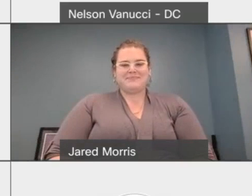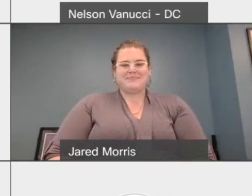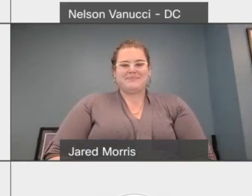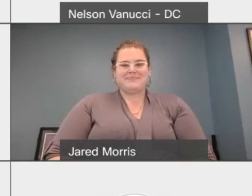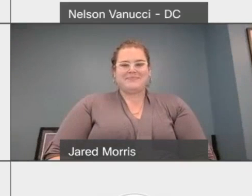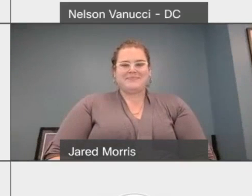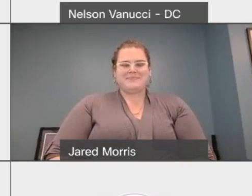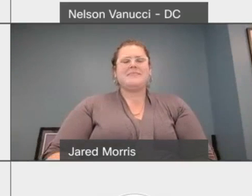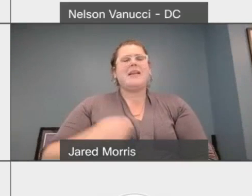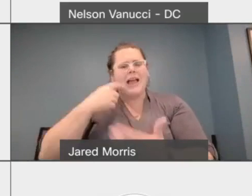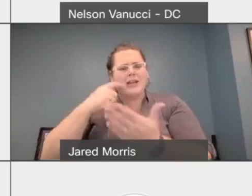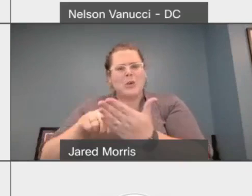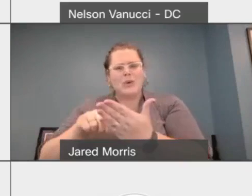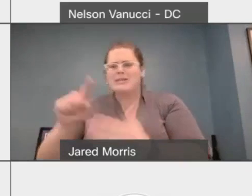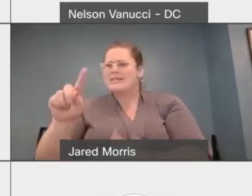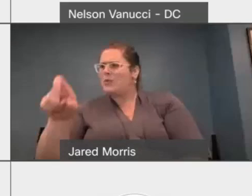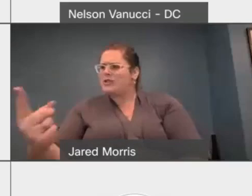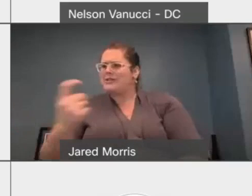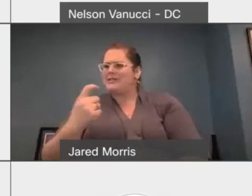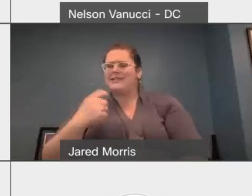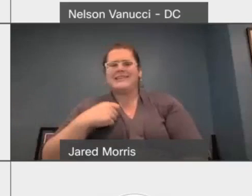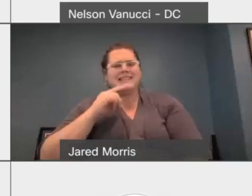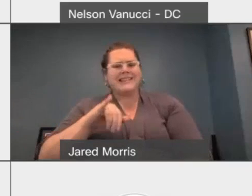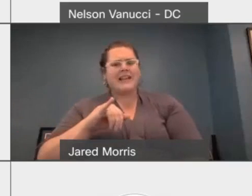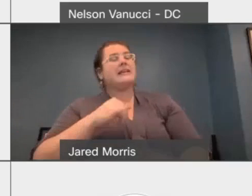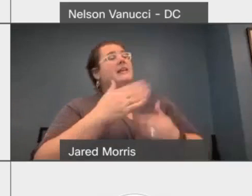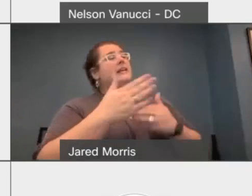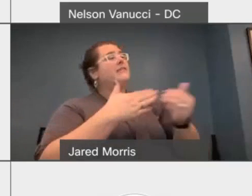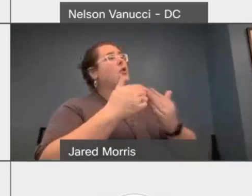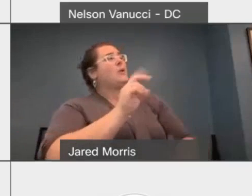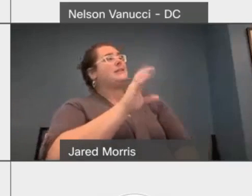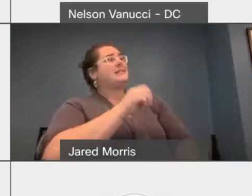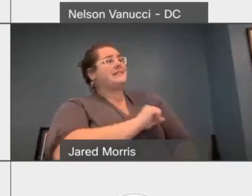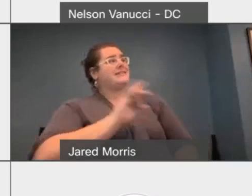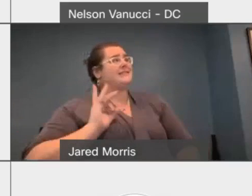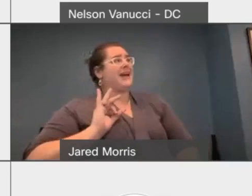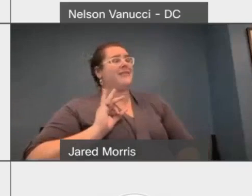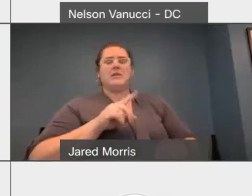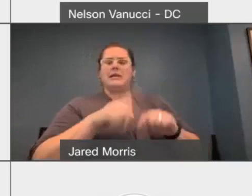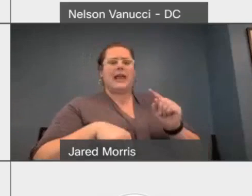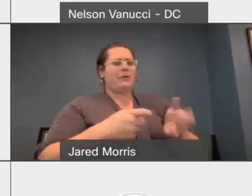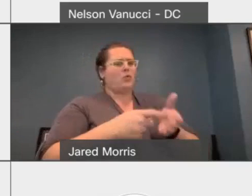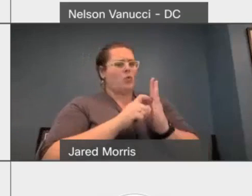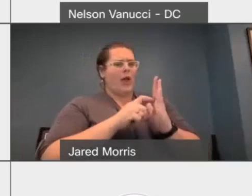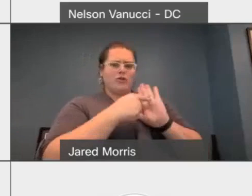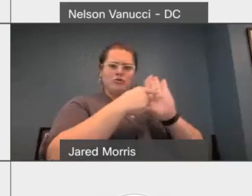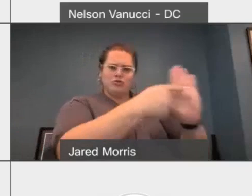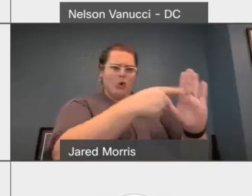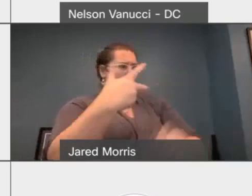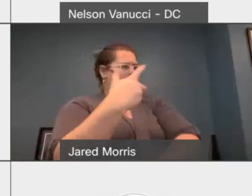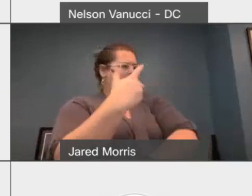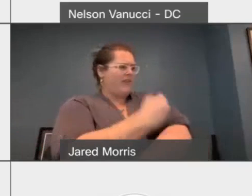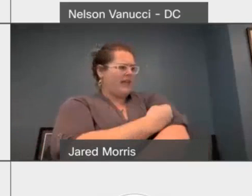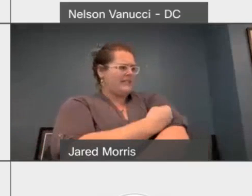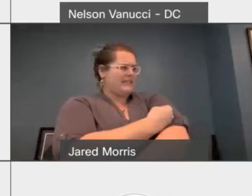And there's a question, although DC staff can't be required to show vaccination verification, presumably they are following all